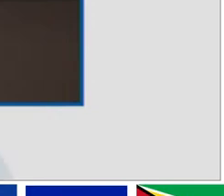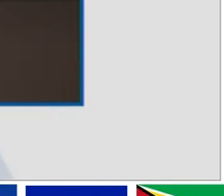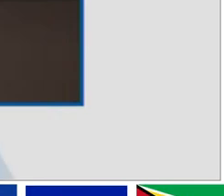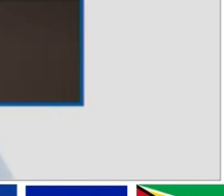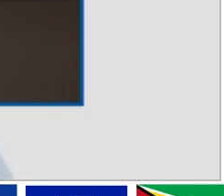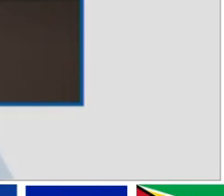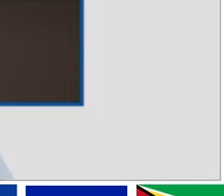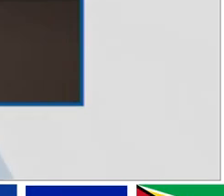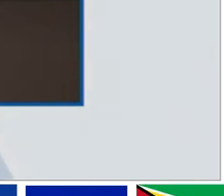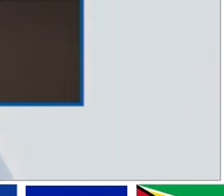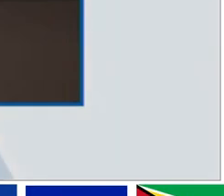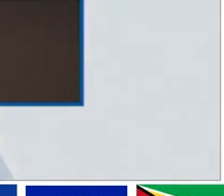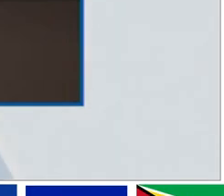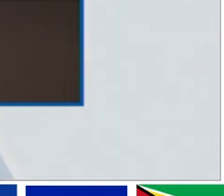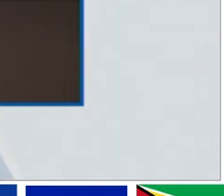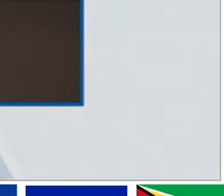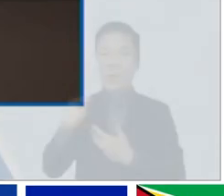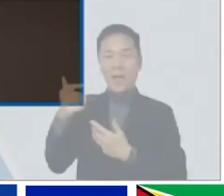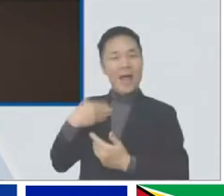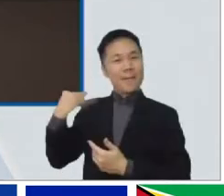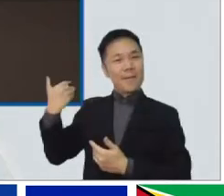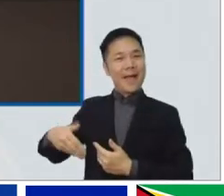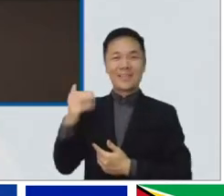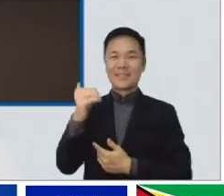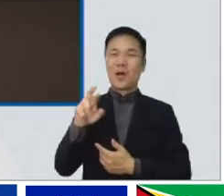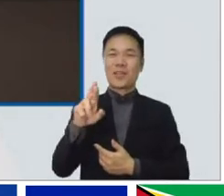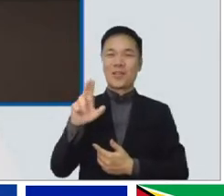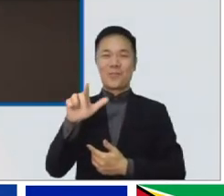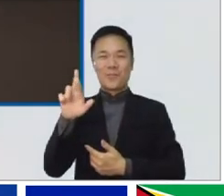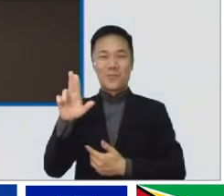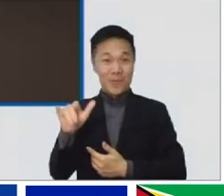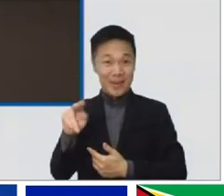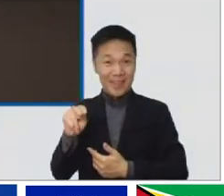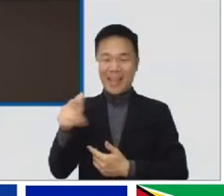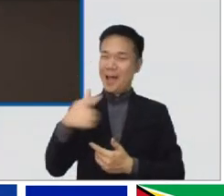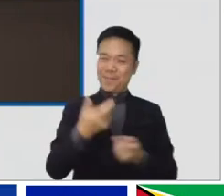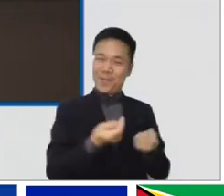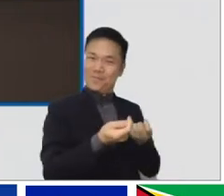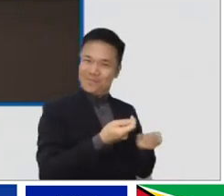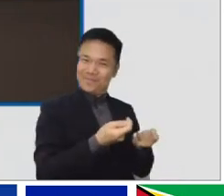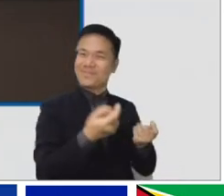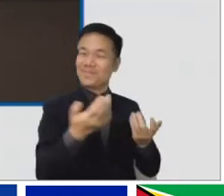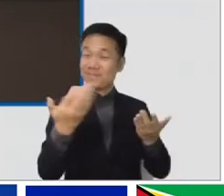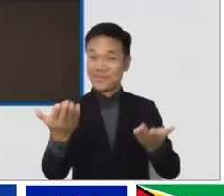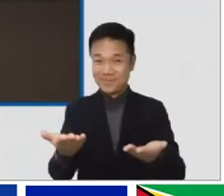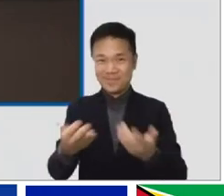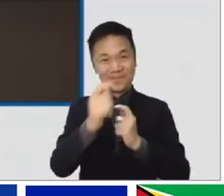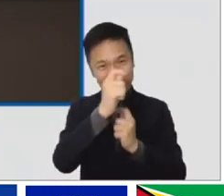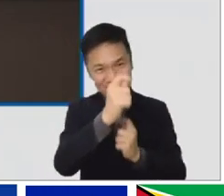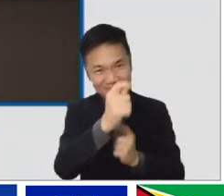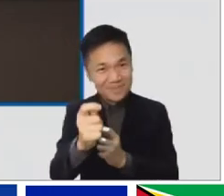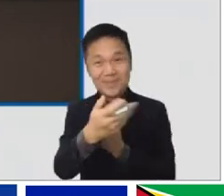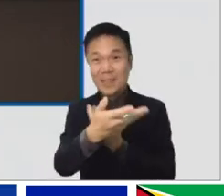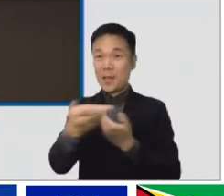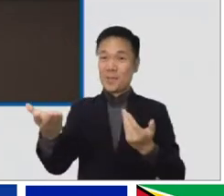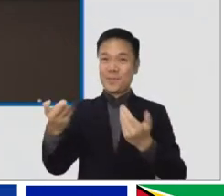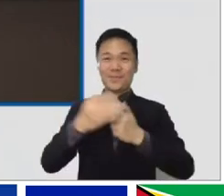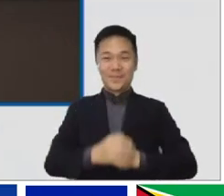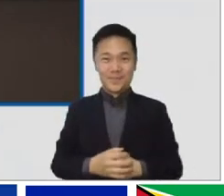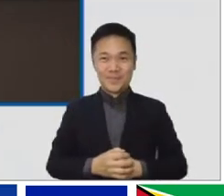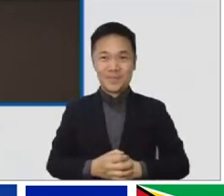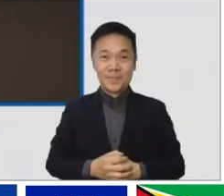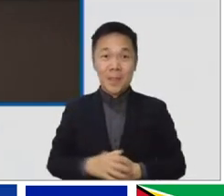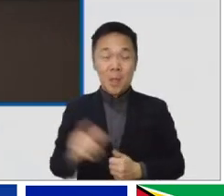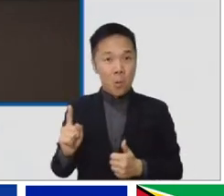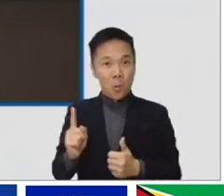as main host. Now, welcome, bienvenido, bienvenue, bienvenido. This is the fourth and final day of the 7th